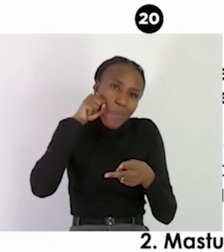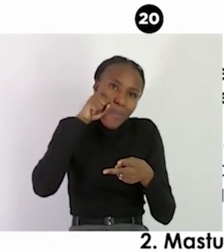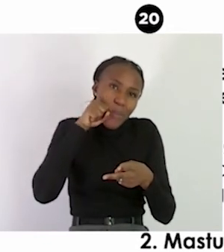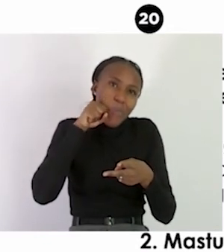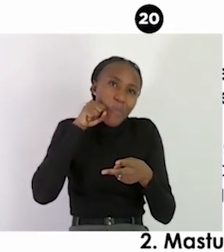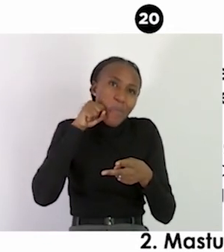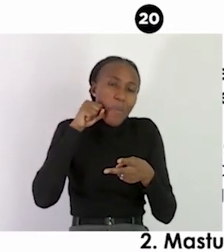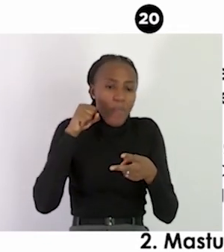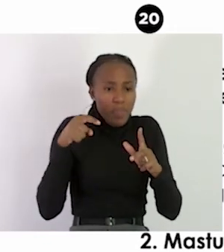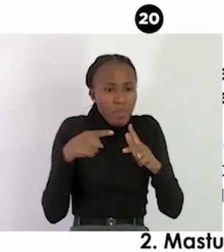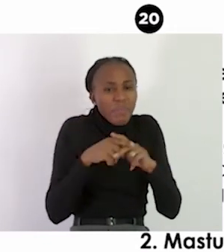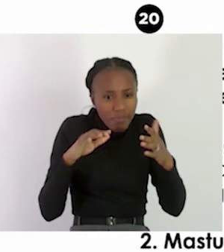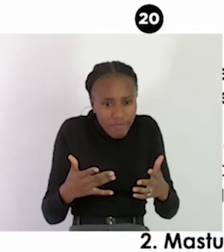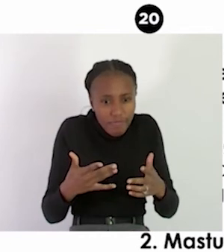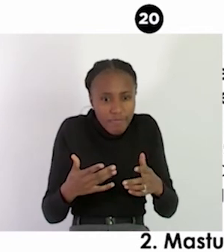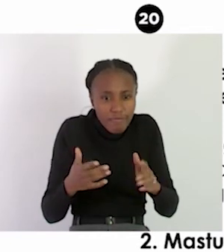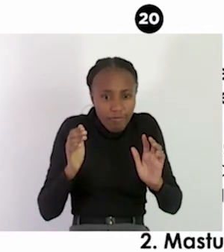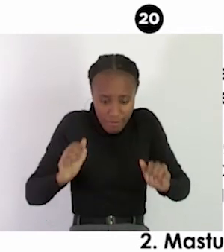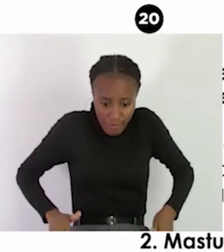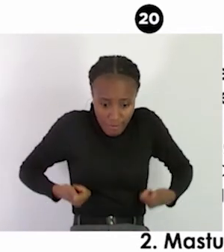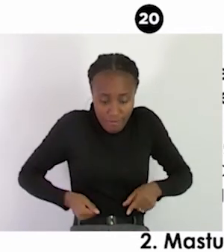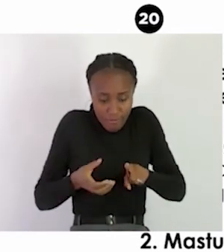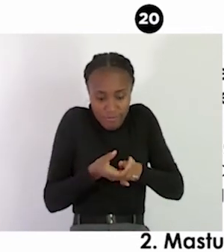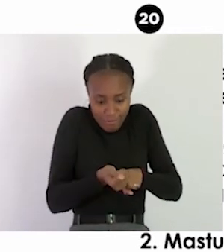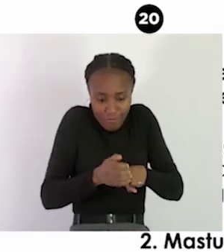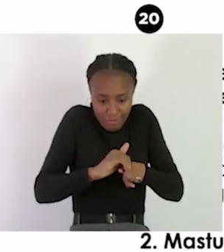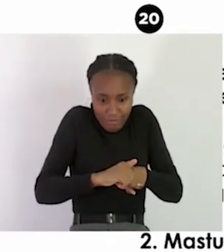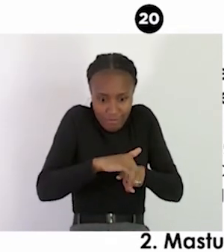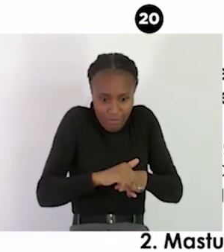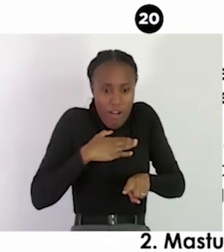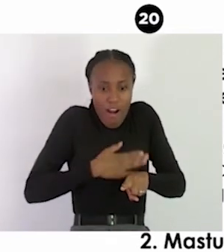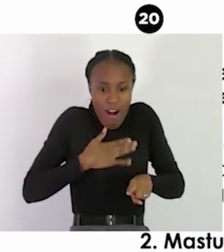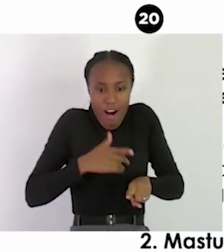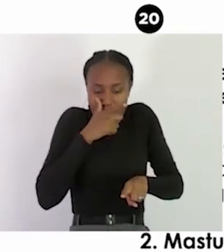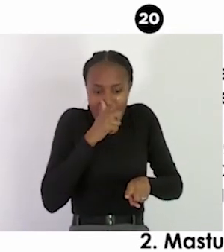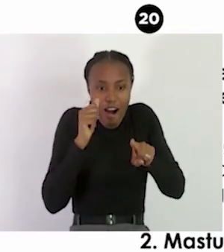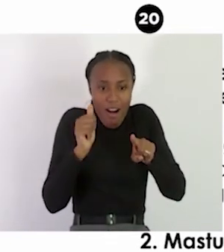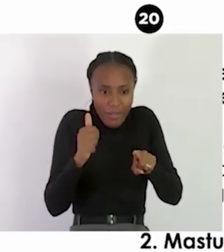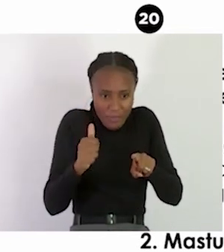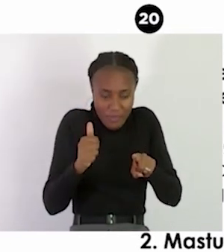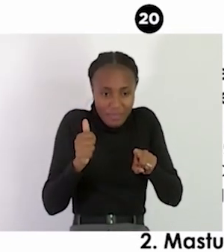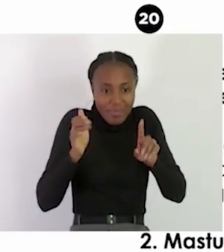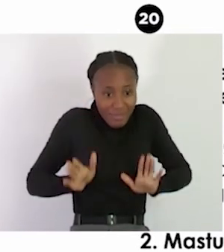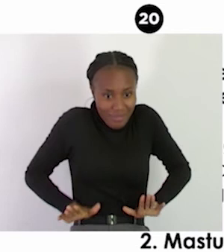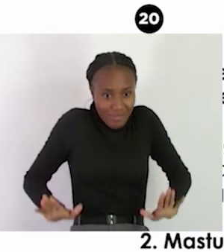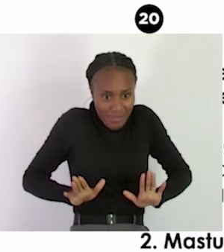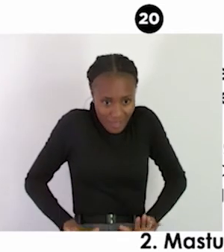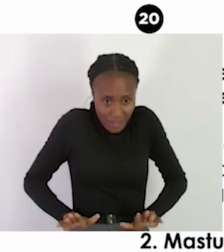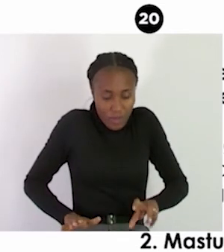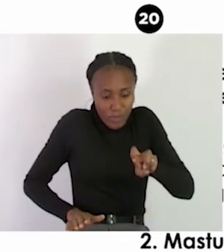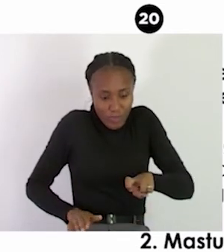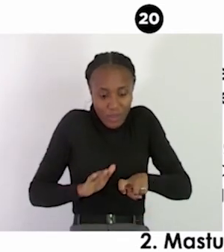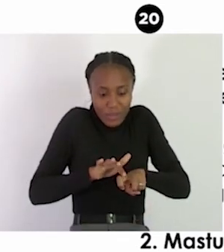Masturbation is the self-stimulation of the genitals to achieve sexual arousal and pleasure. In simple